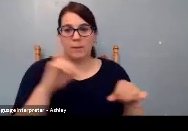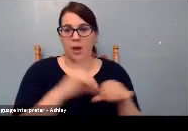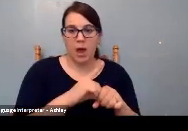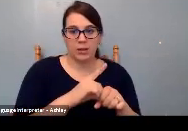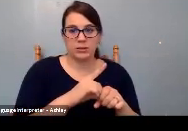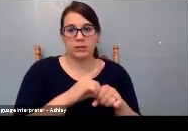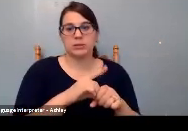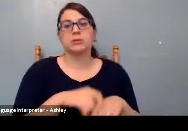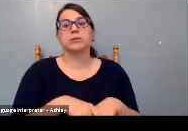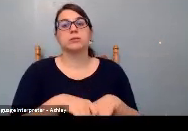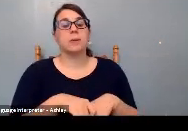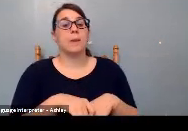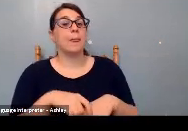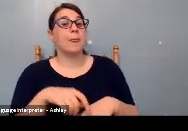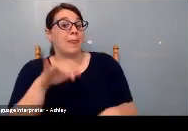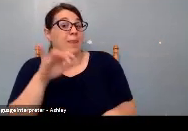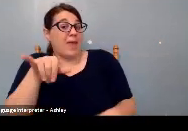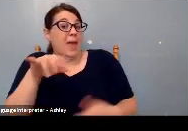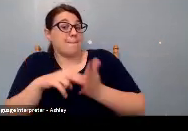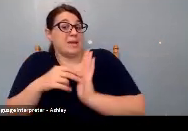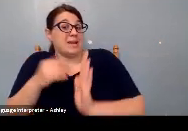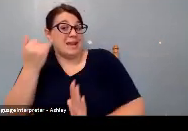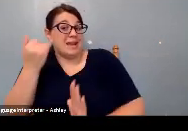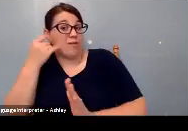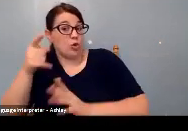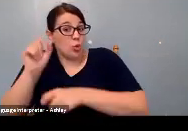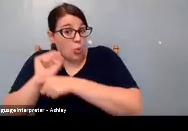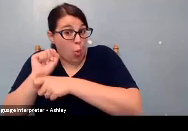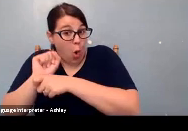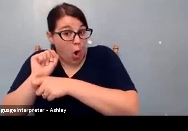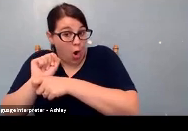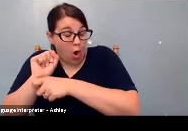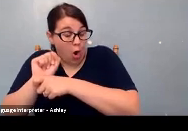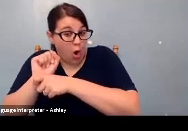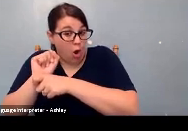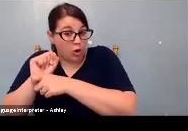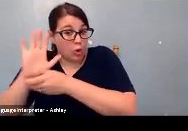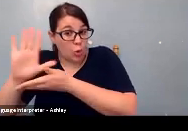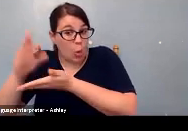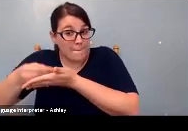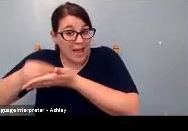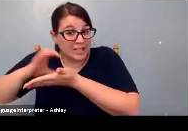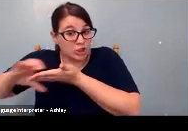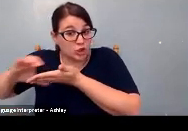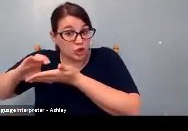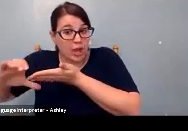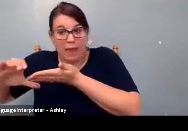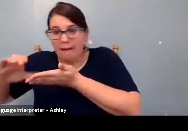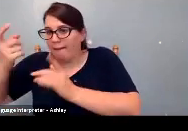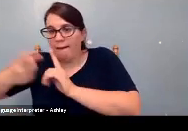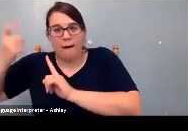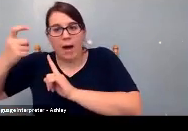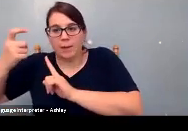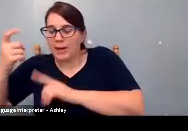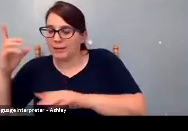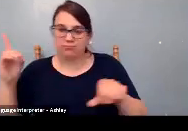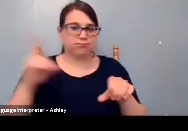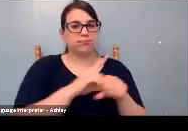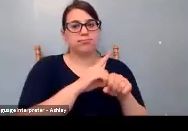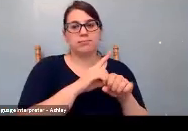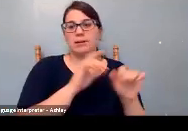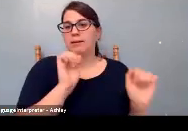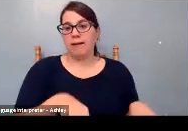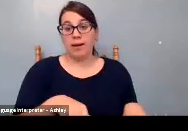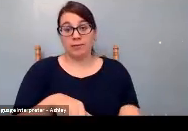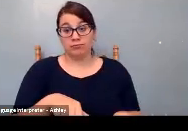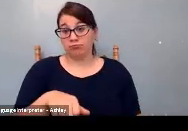Where payroll monies can be automatically deducted and deposited into the WVABLE account. This can be done by the